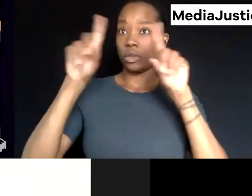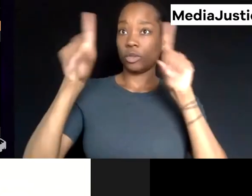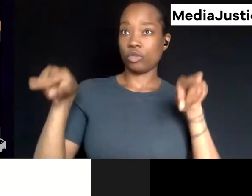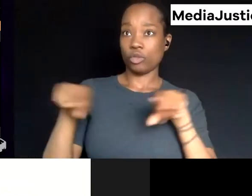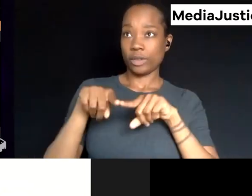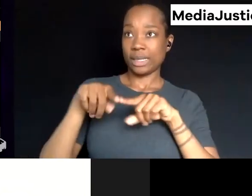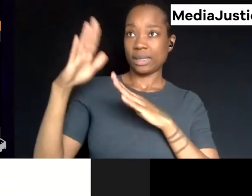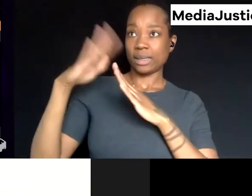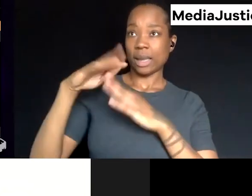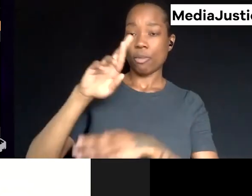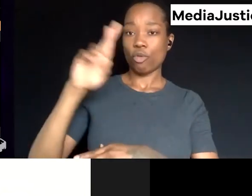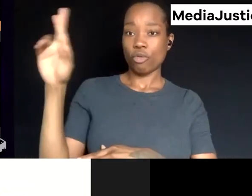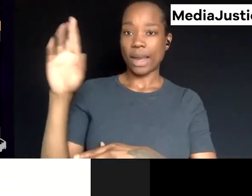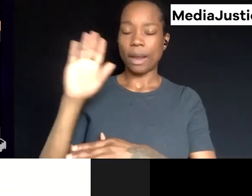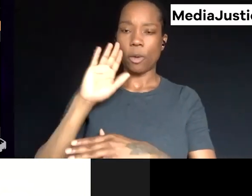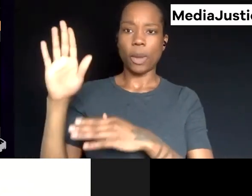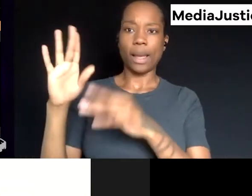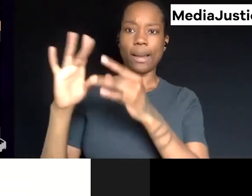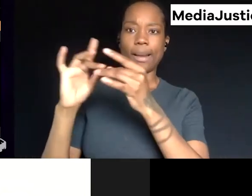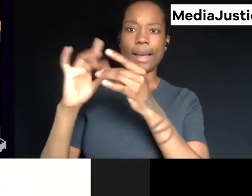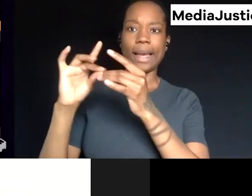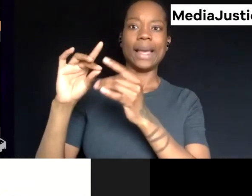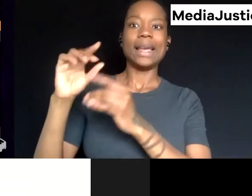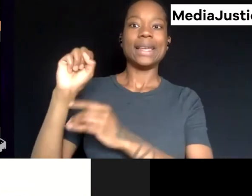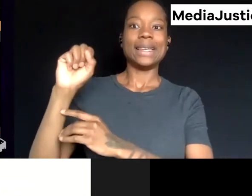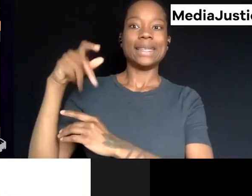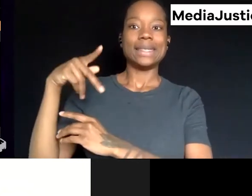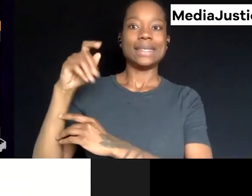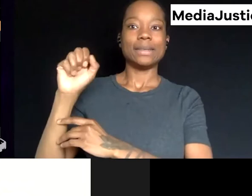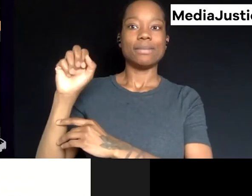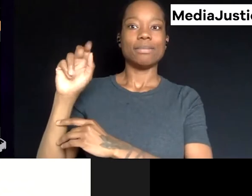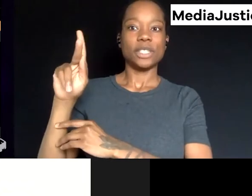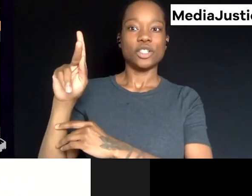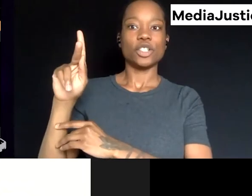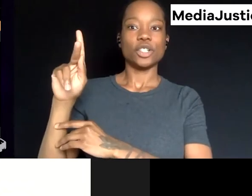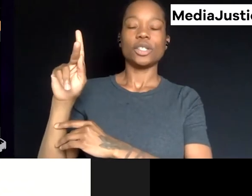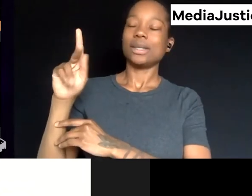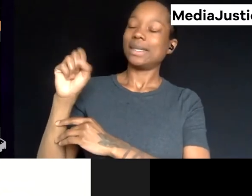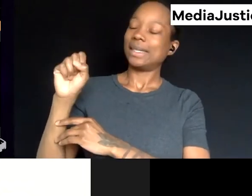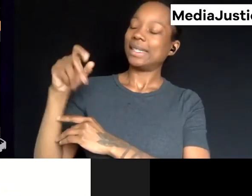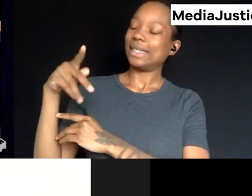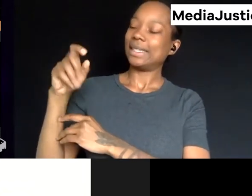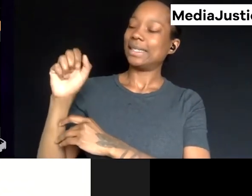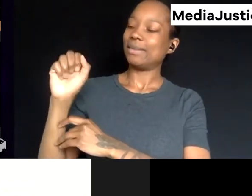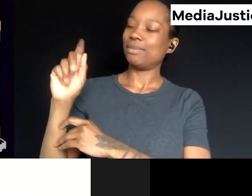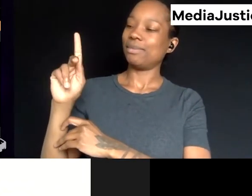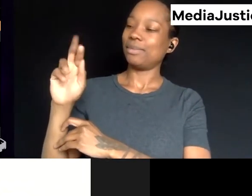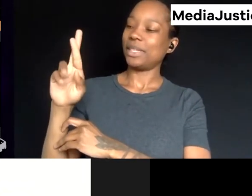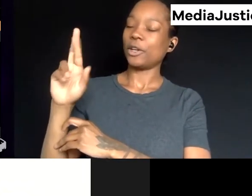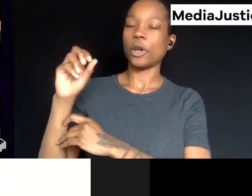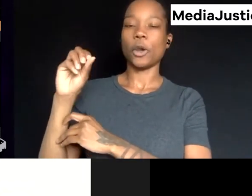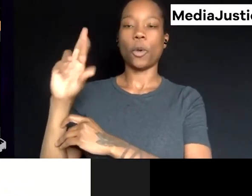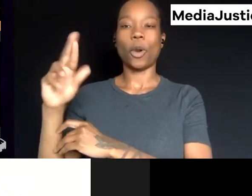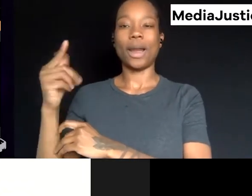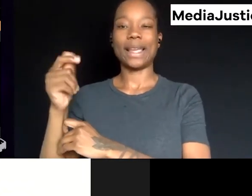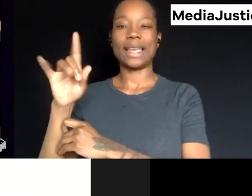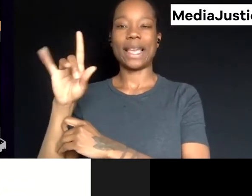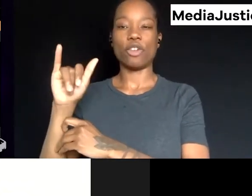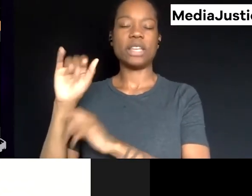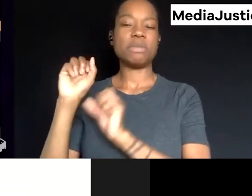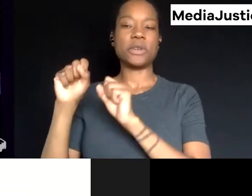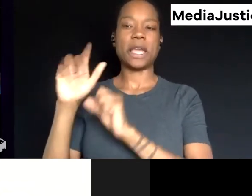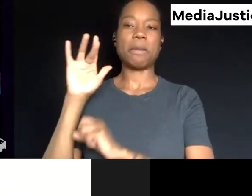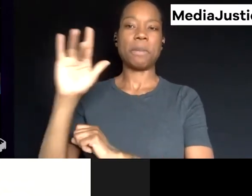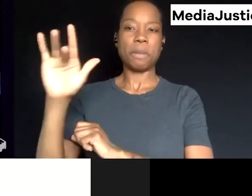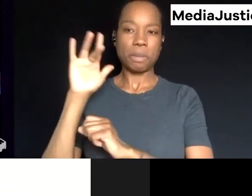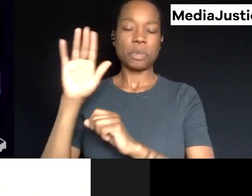speaker view or gallery view. So if you can click on that and get to this kind of view that you're seeing, that would be great.